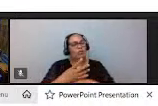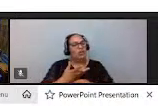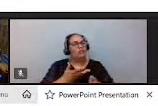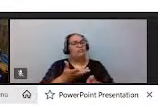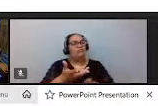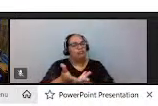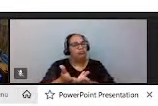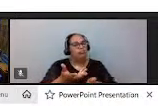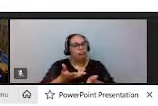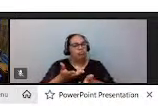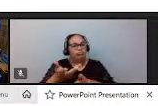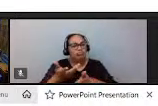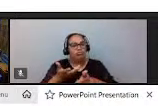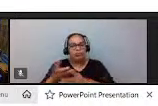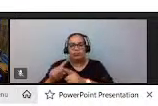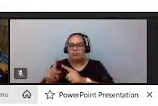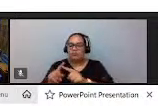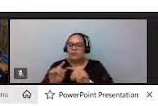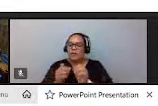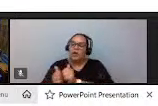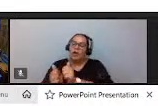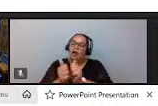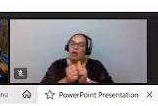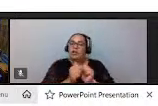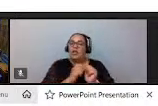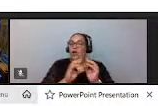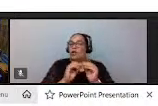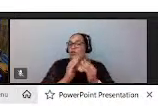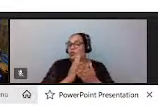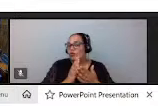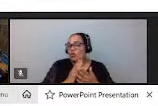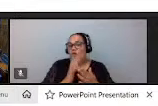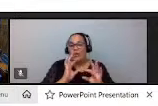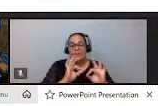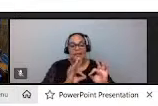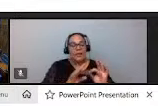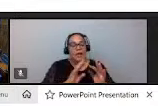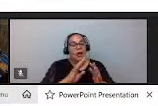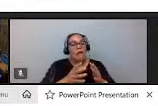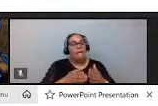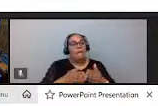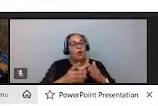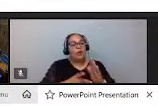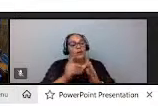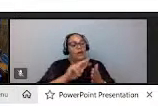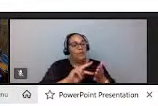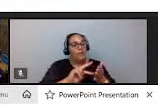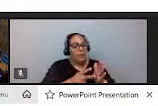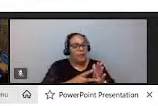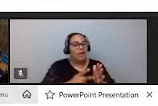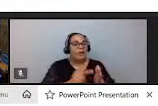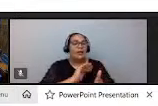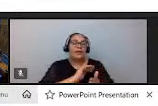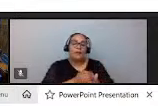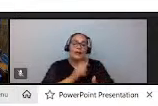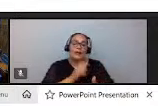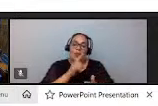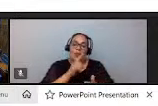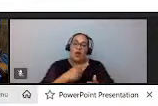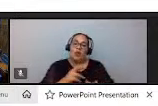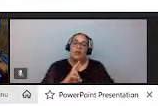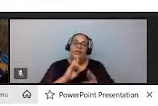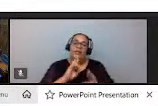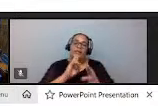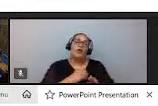undertaken with various parties to ensure that when these sport development framework plans and our capacity that is then